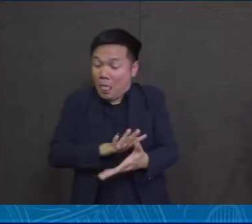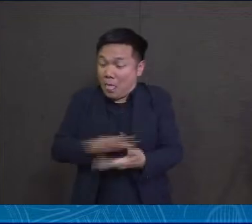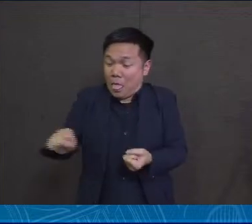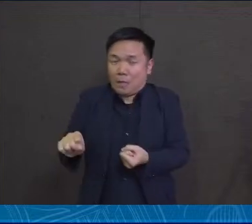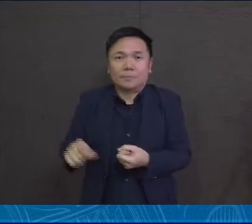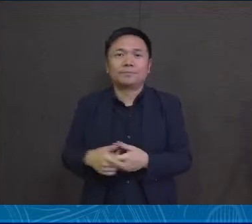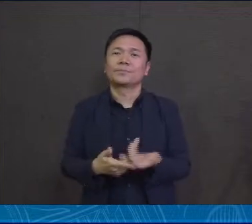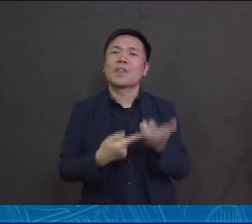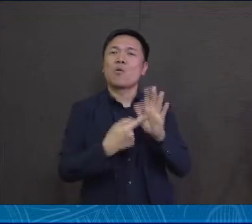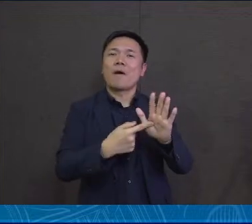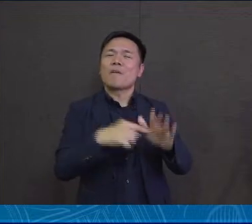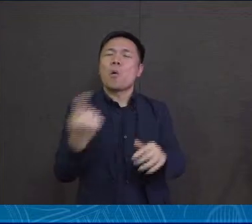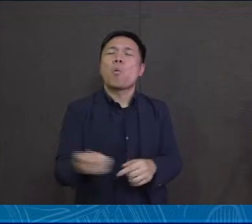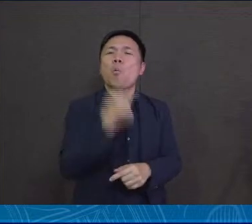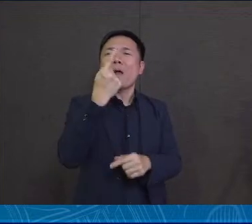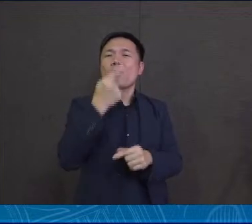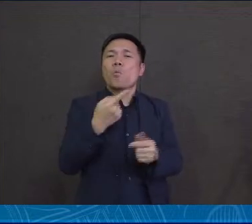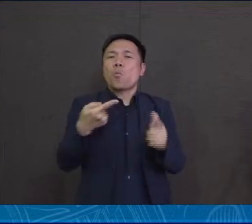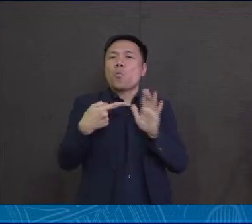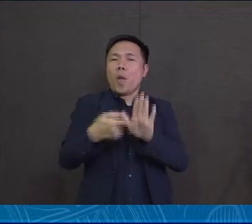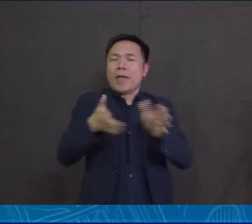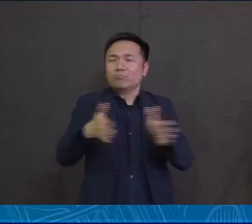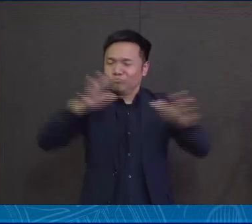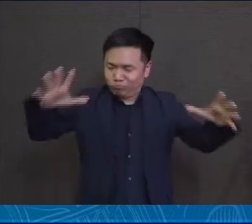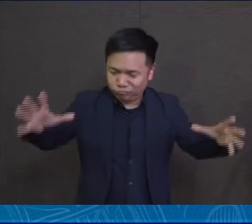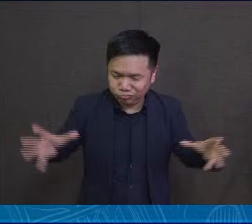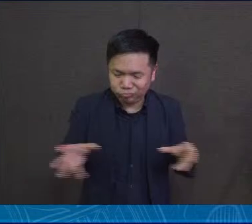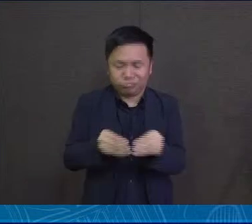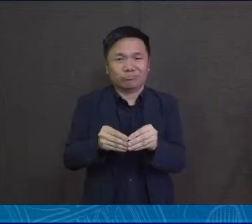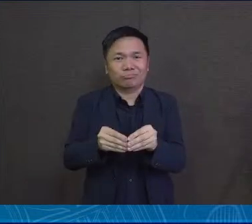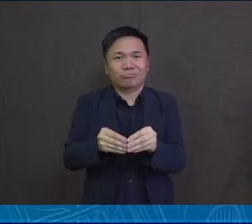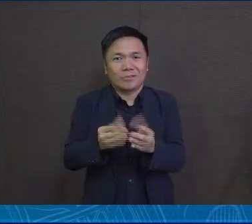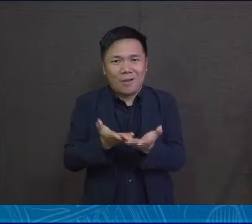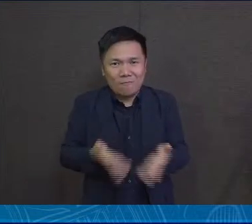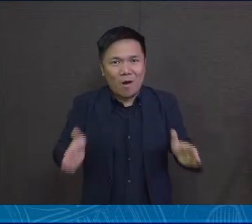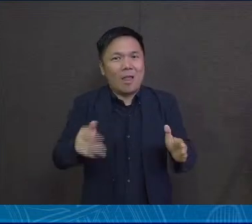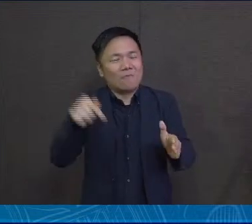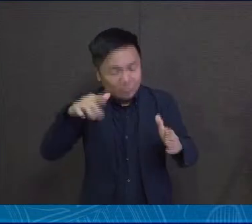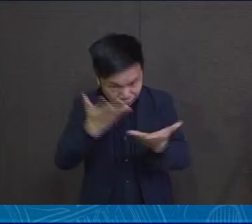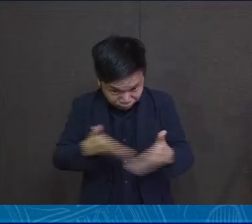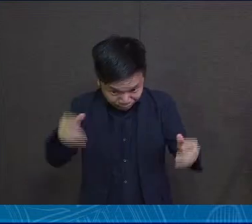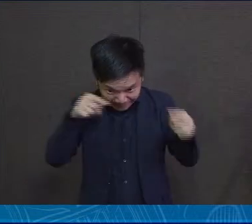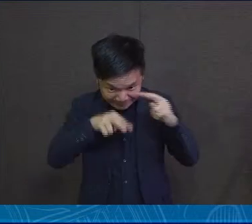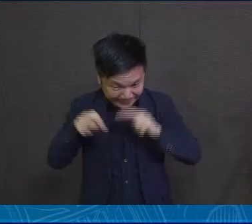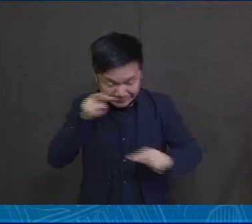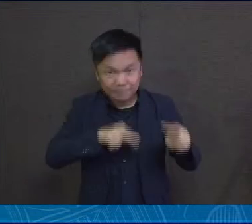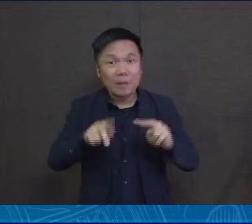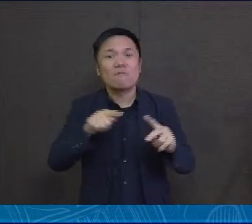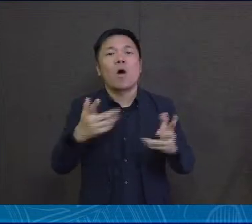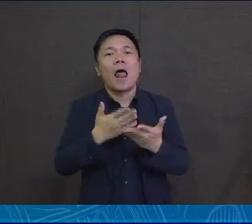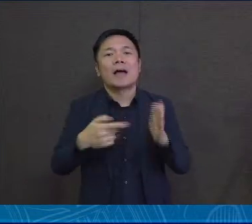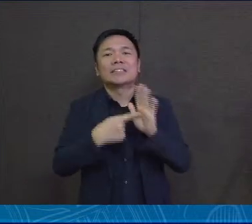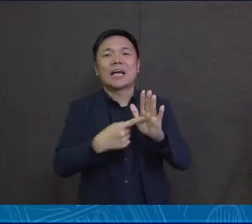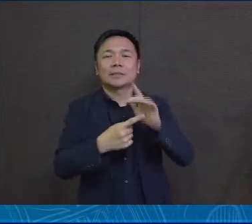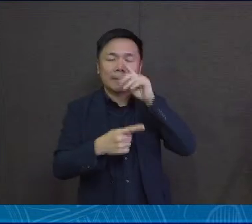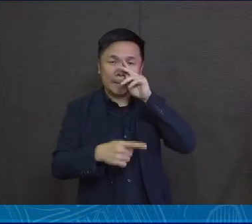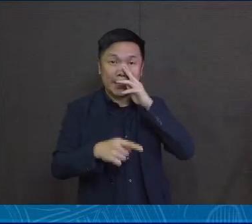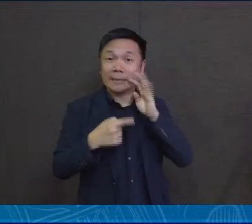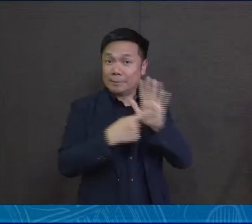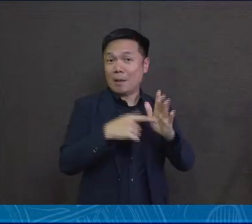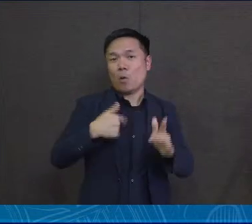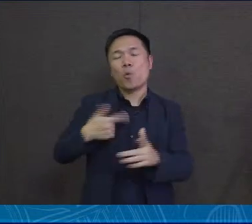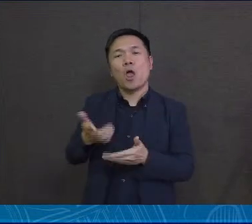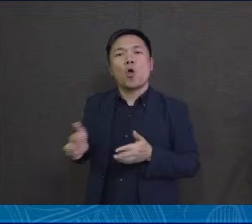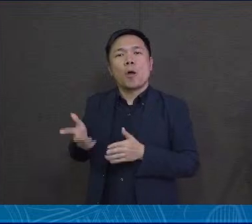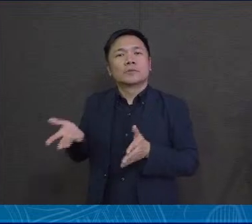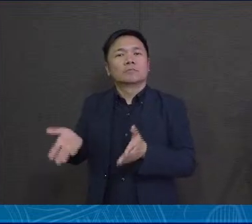a watershed approach allows you to optimize both environmental and disaster resiliency. The Credit River Conservation Authority is